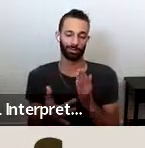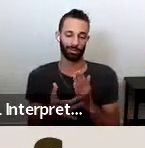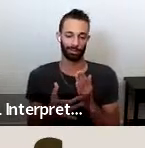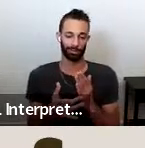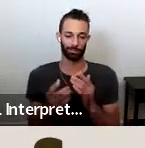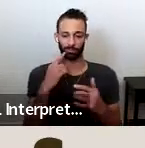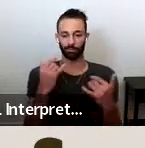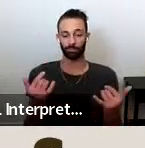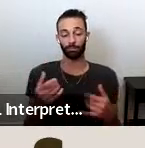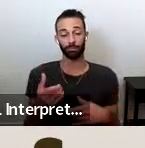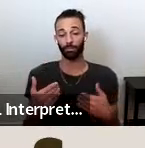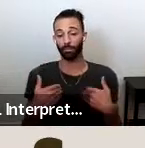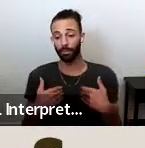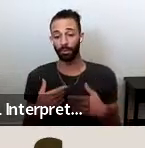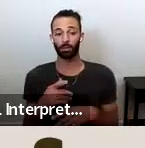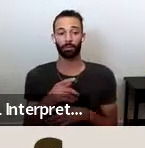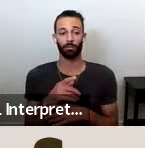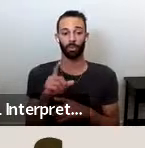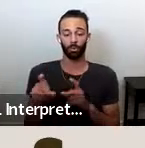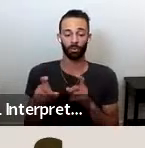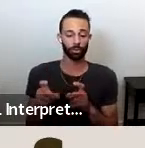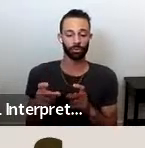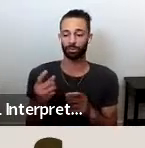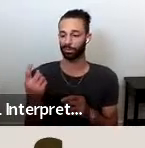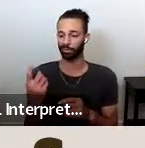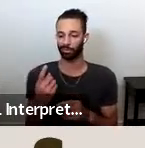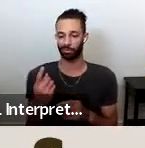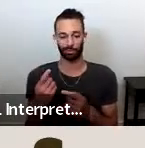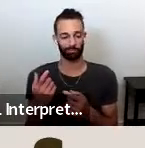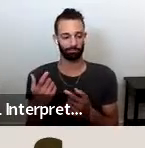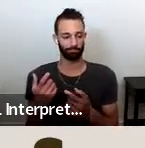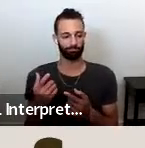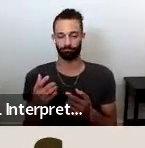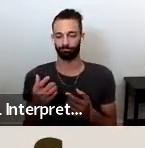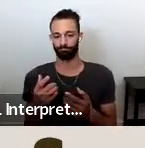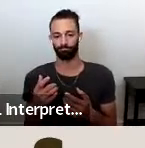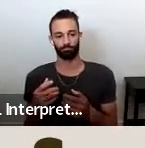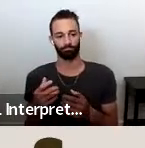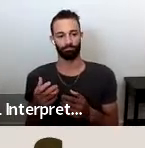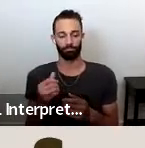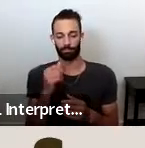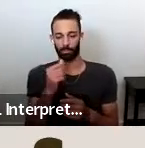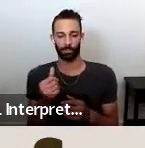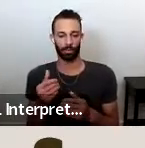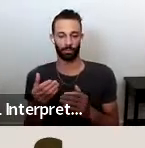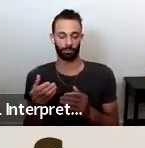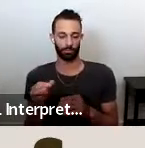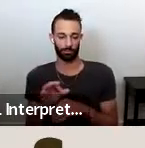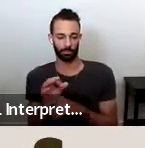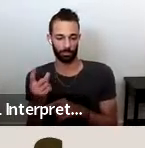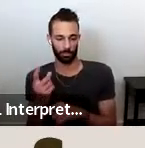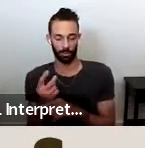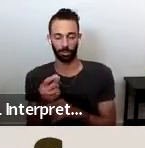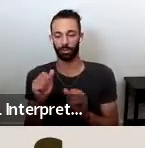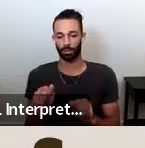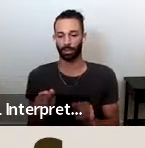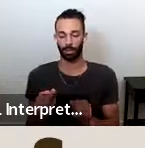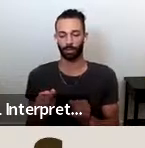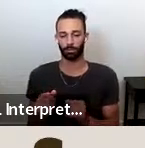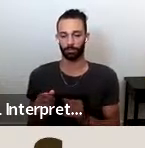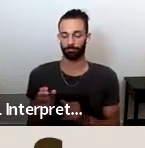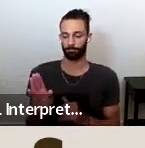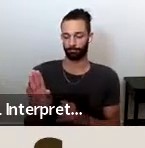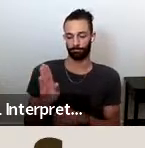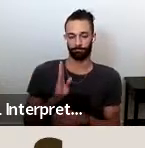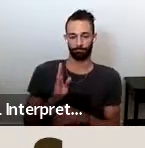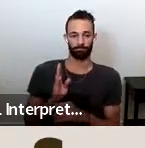if you have any questions, if anything's not working for you, you can feel free to private message me in the Zoom